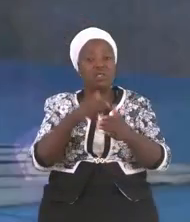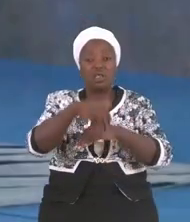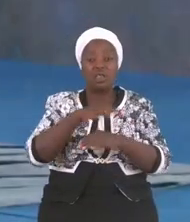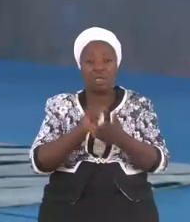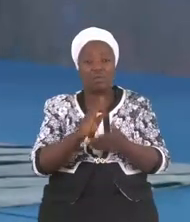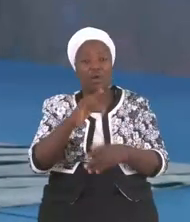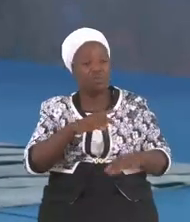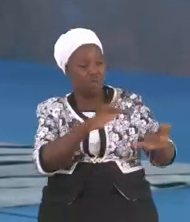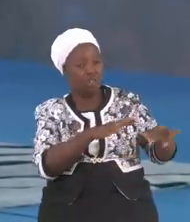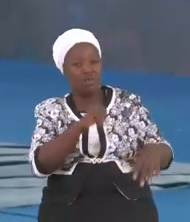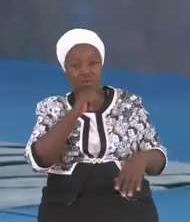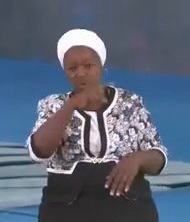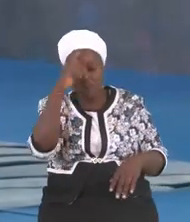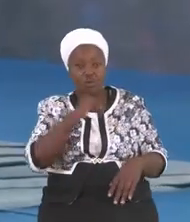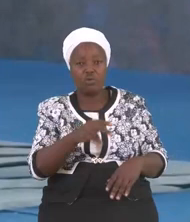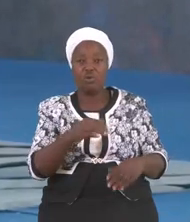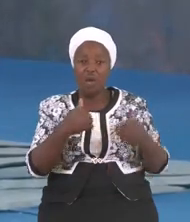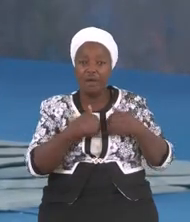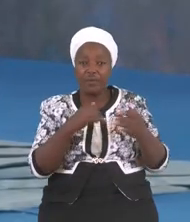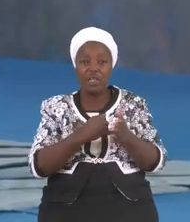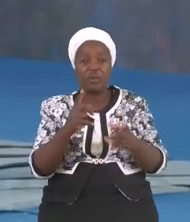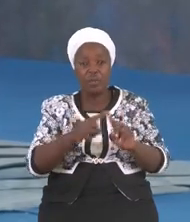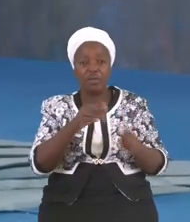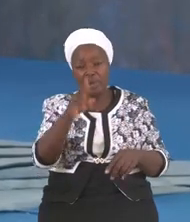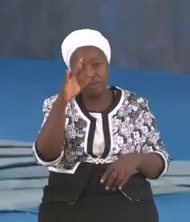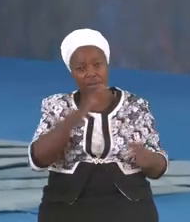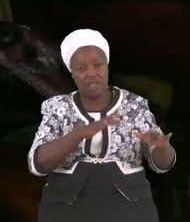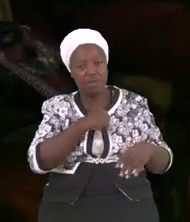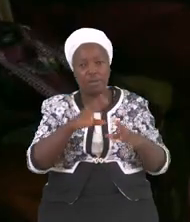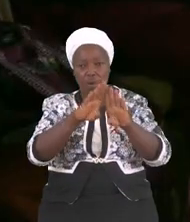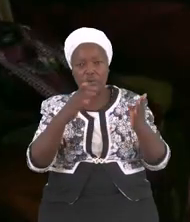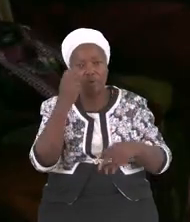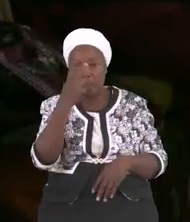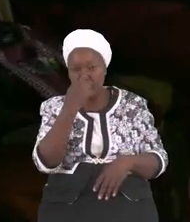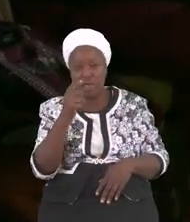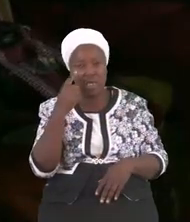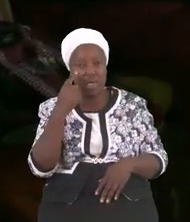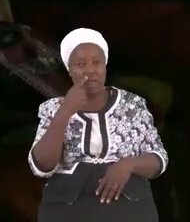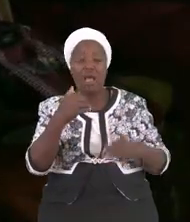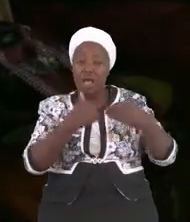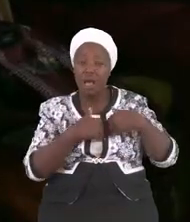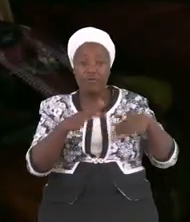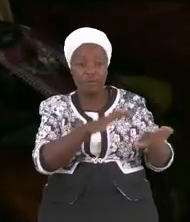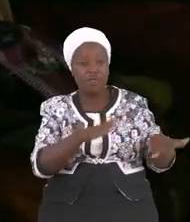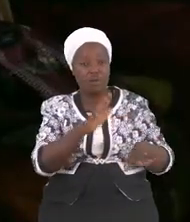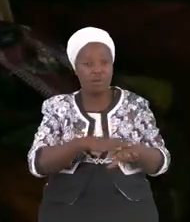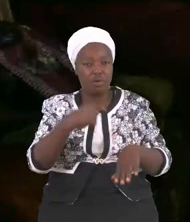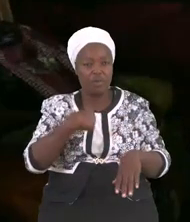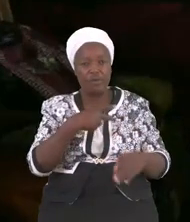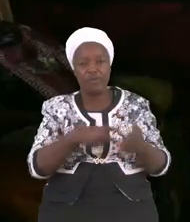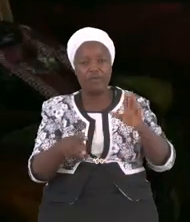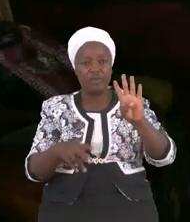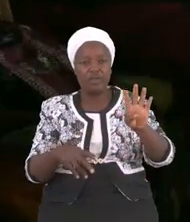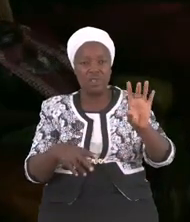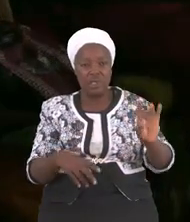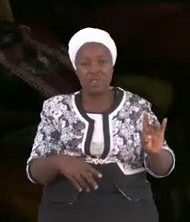not by merit, by mercy, he will open your blind eyes. have mercy on me. In verse 48,